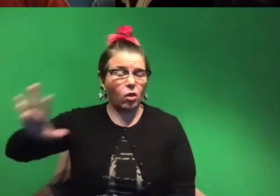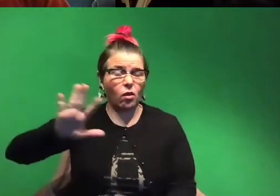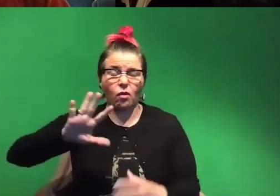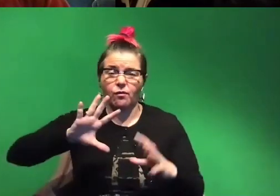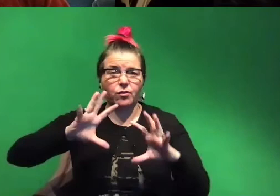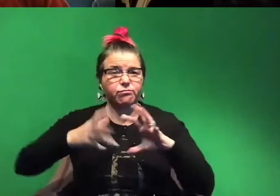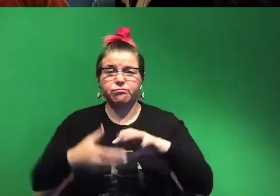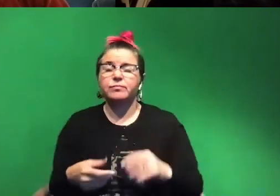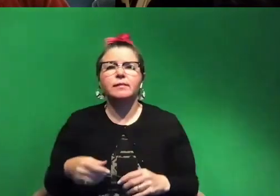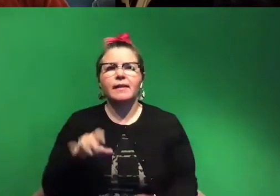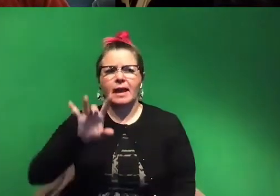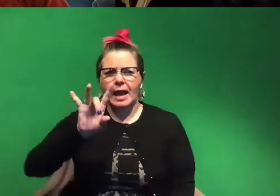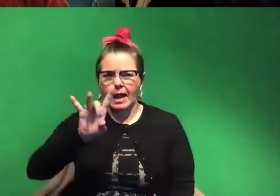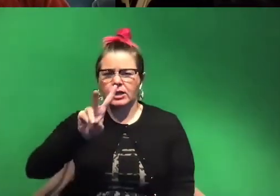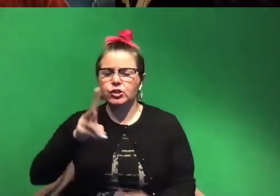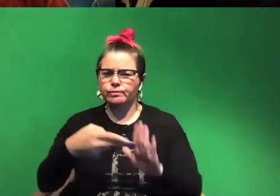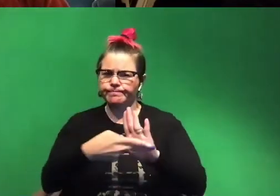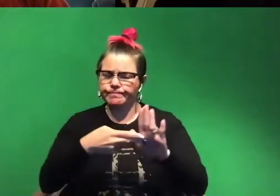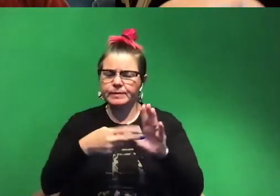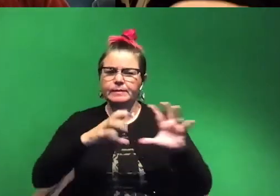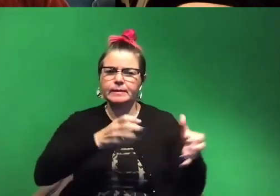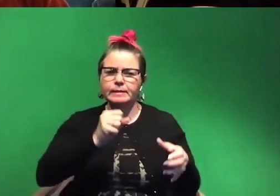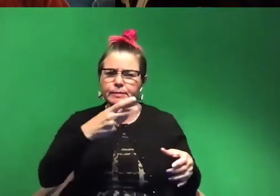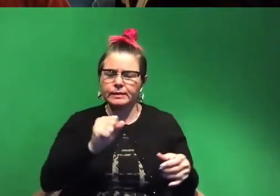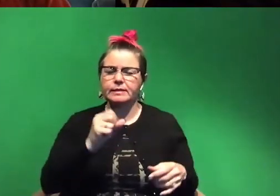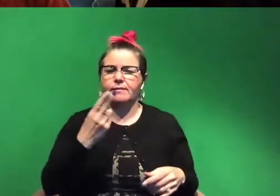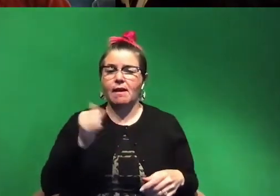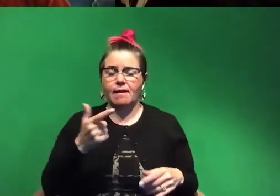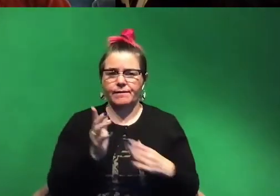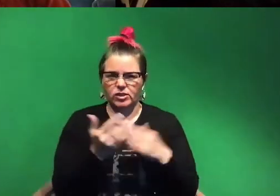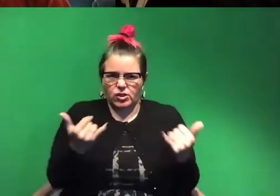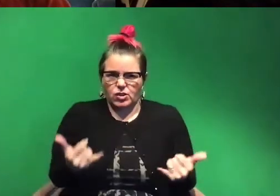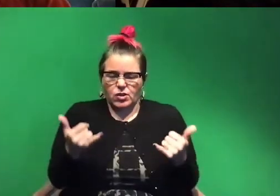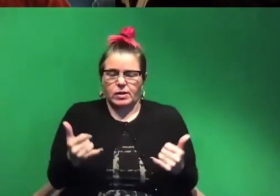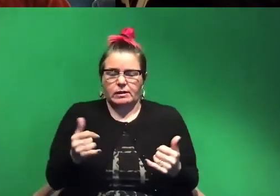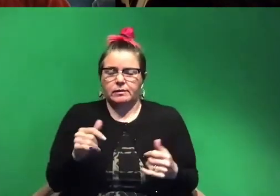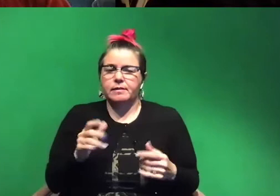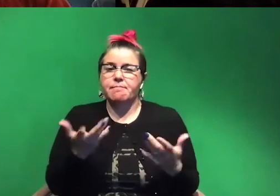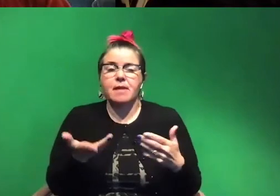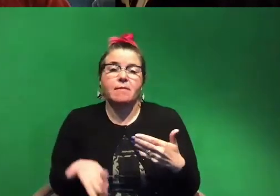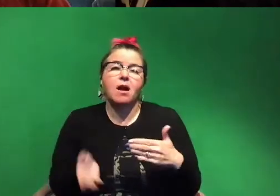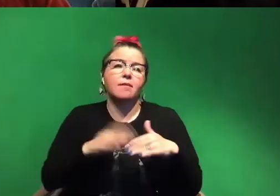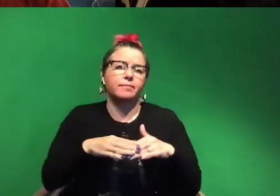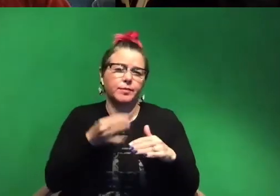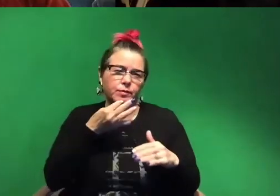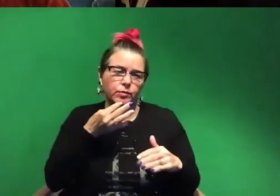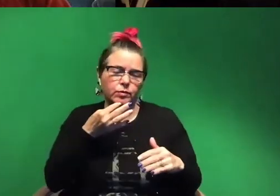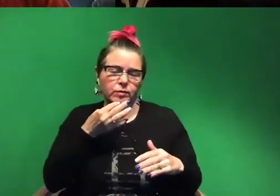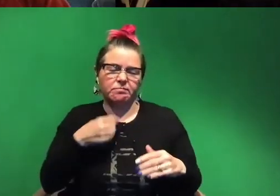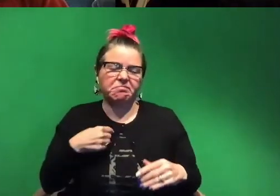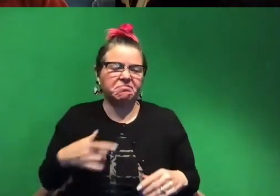there's 82 described species of hagfishes right now. That number may be going up soon from what I